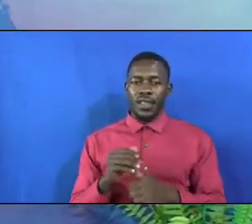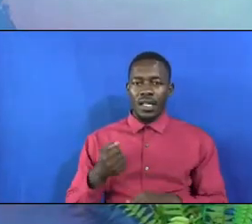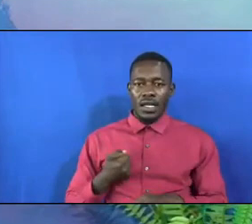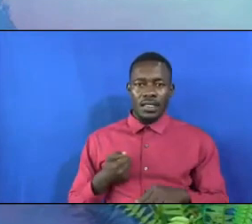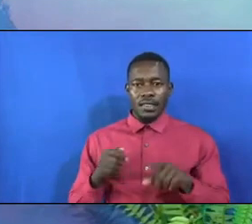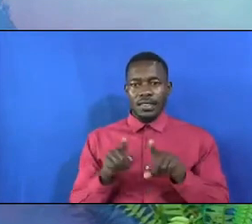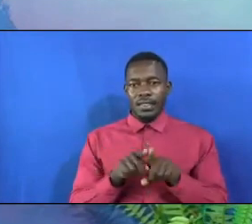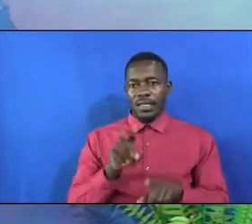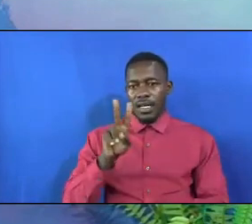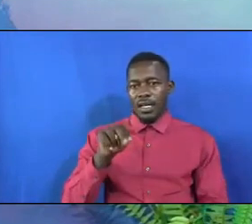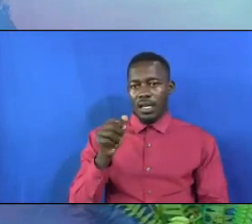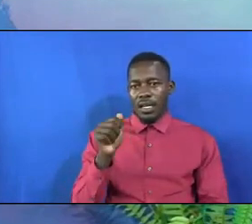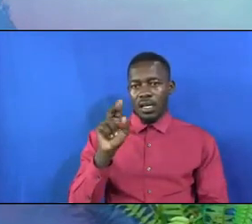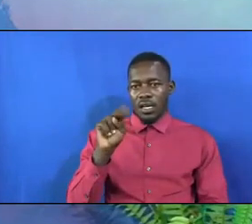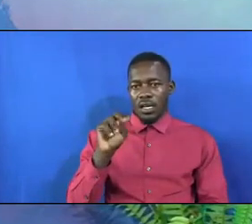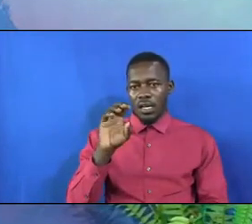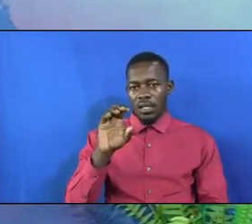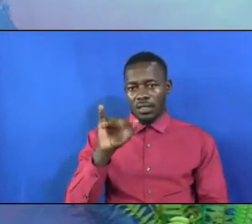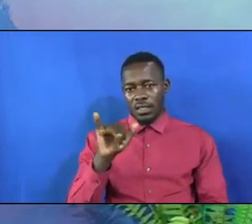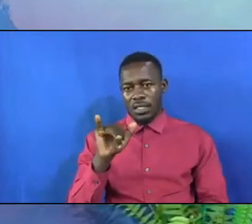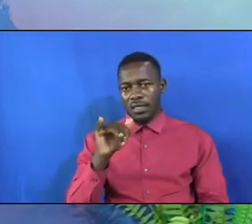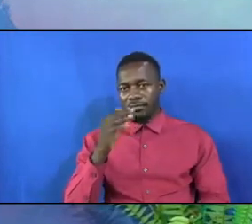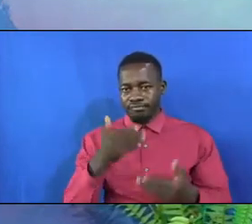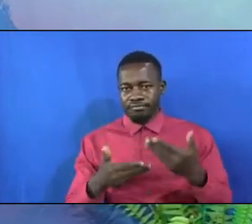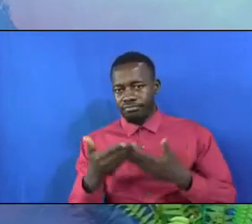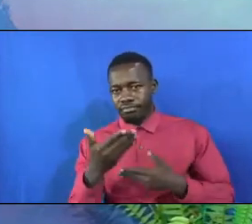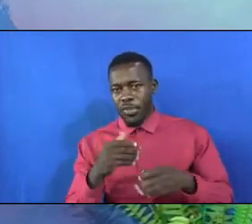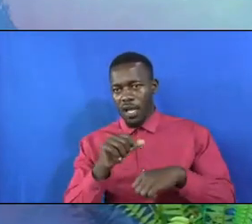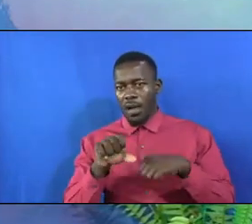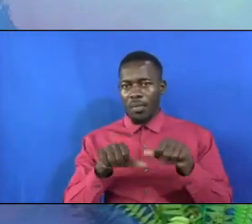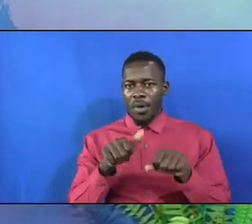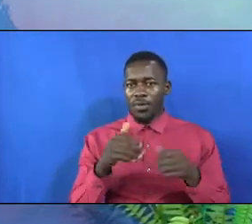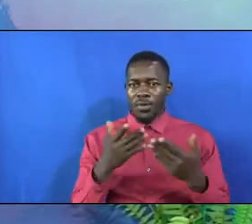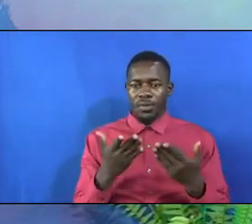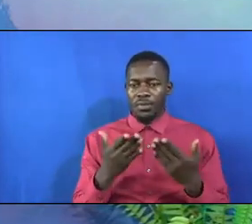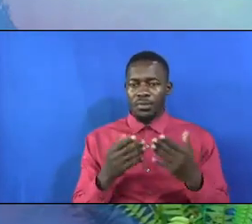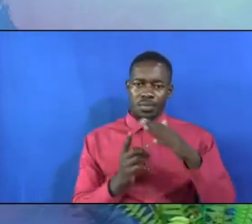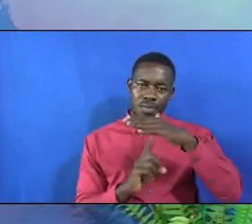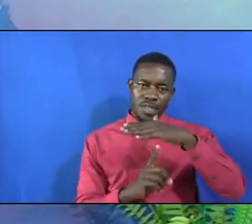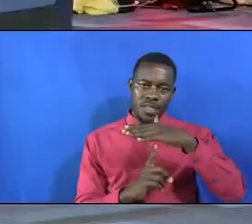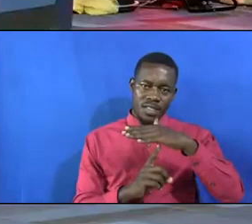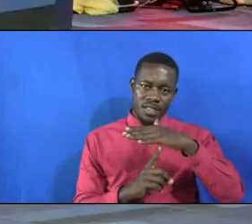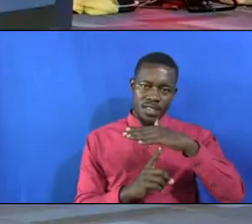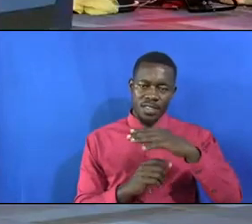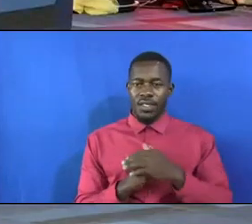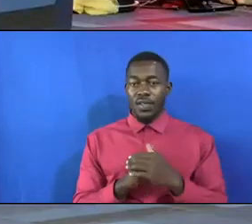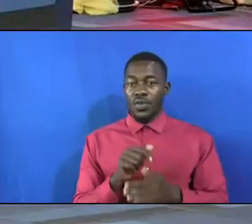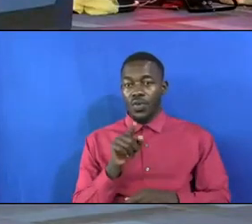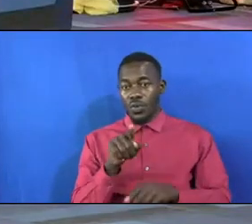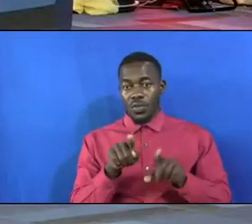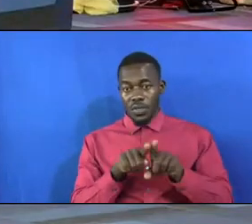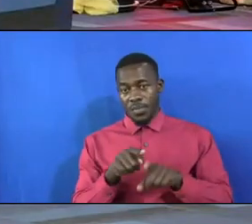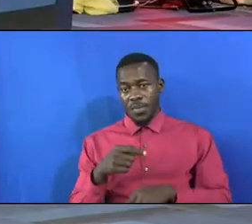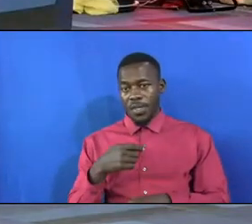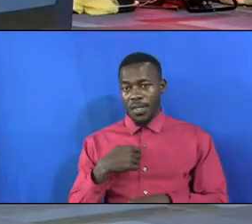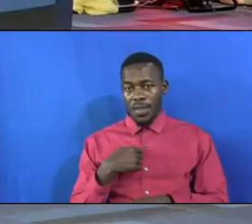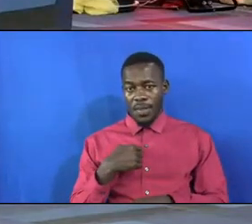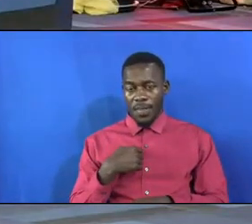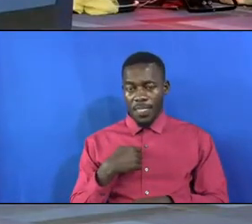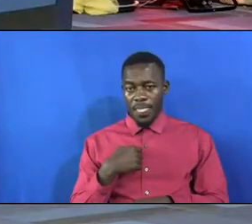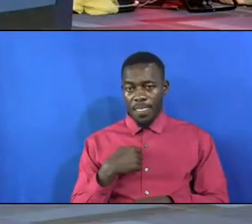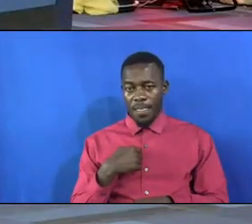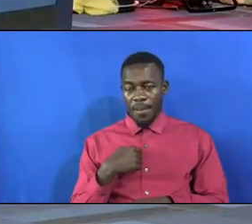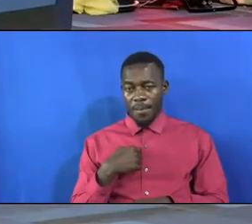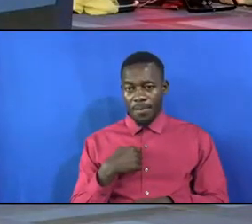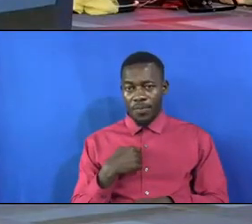stood here and have spoken about a ministry, a compassionate ministry. It is me and you. Or do we